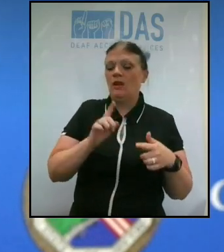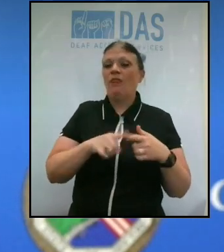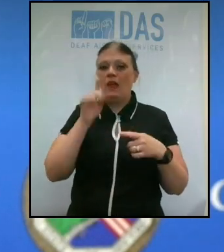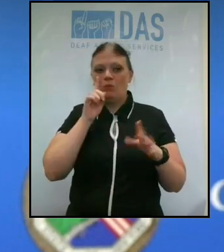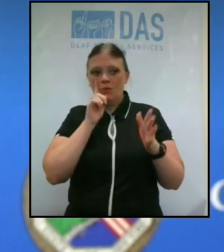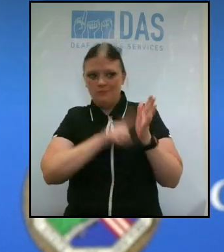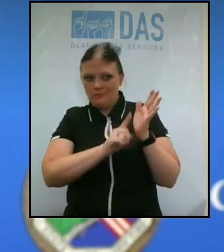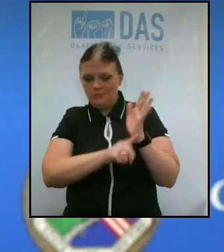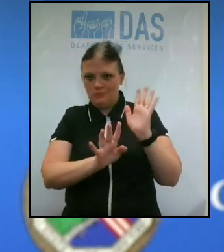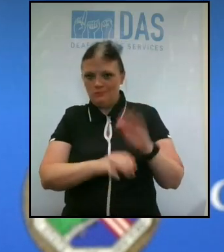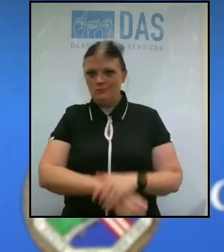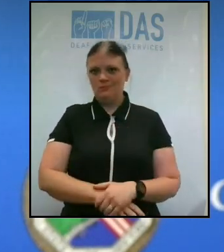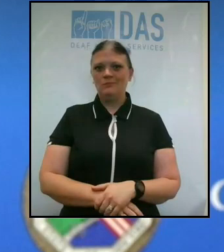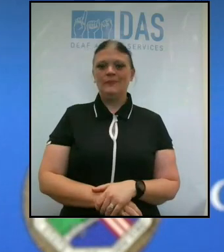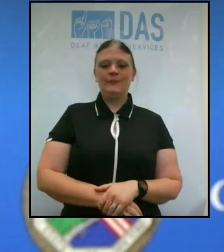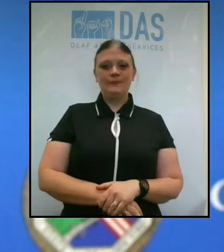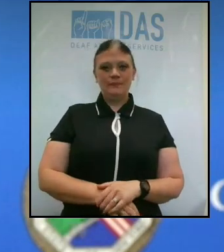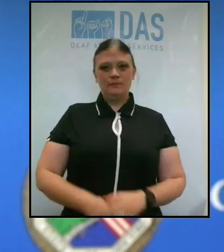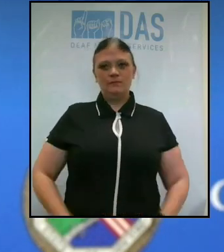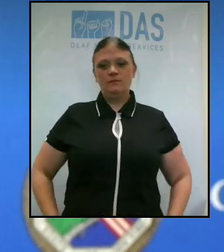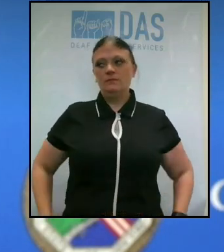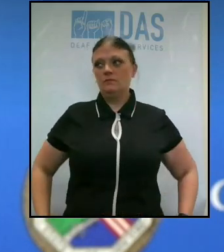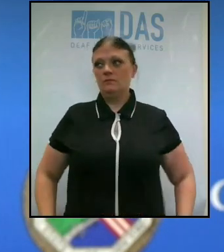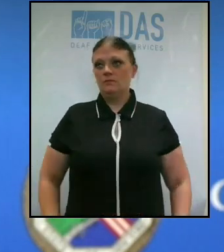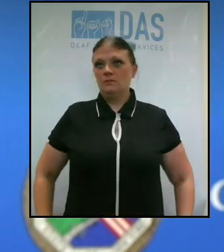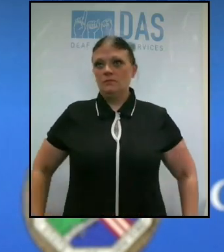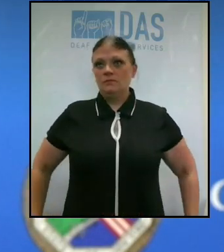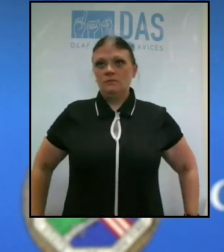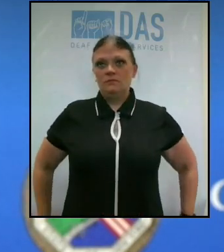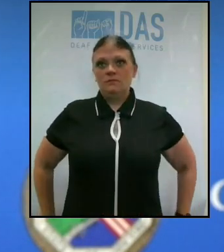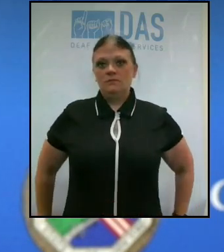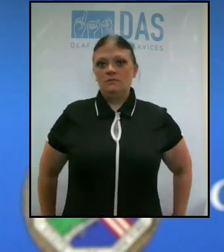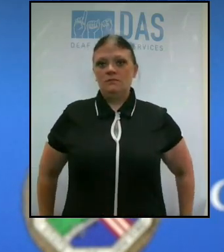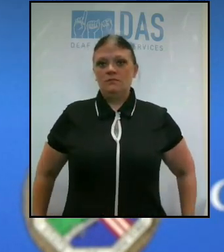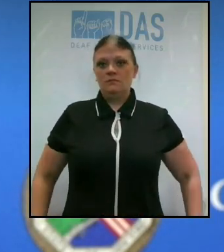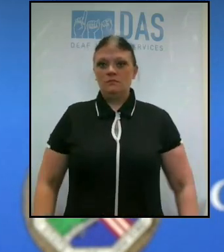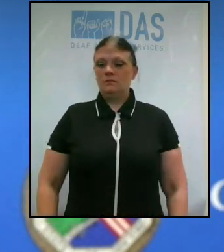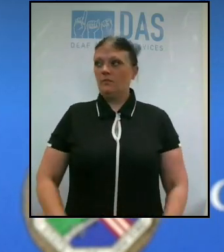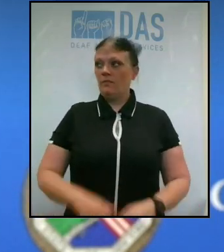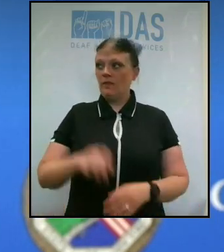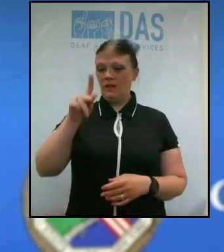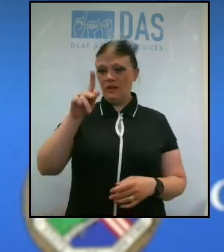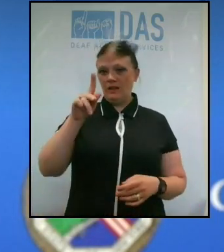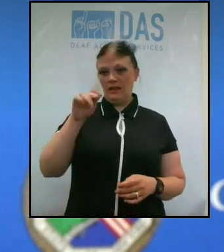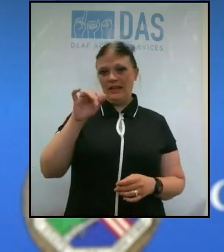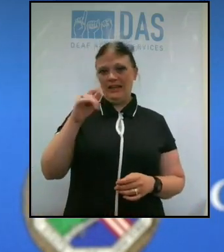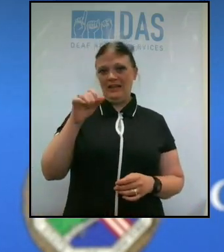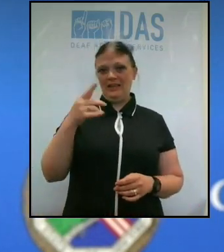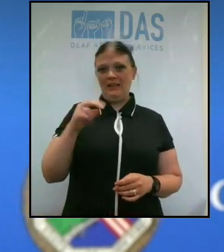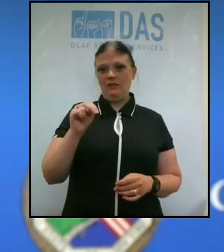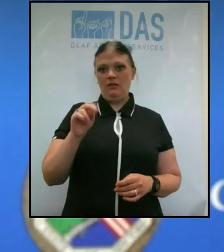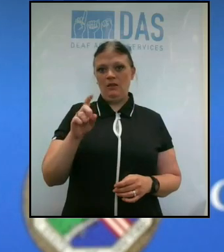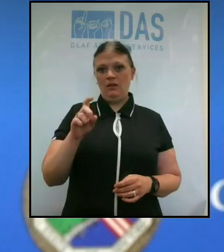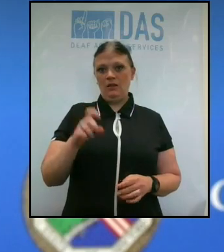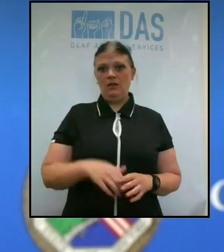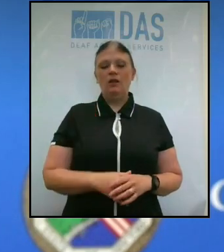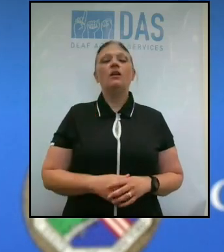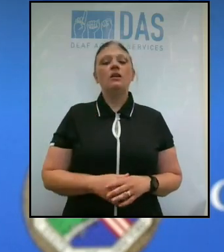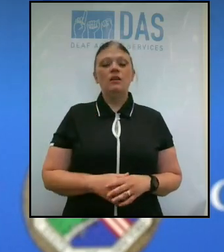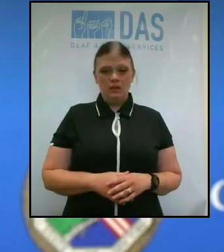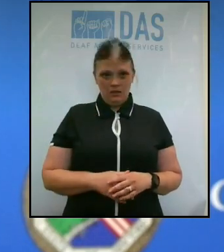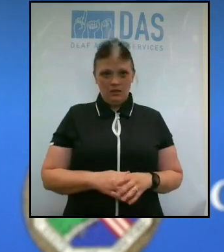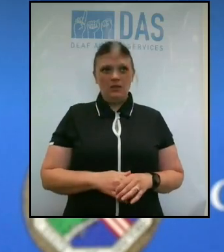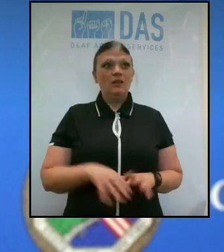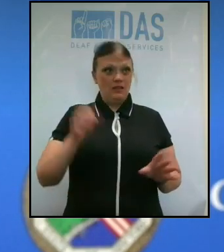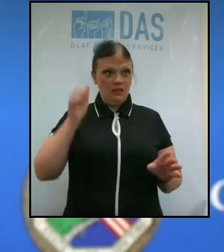a look at it. I think there's also Caitlin Dewey of the Buffalo News. Caitlin, did you have a question? Hello, yes. Can